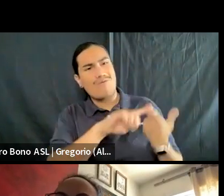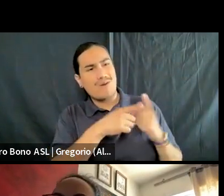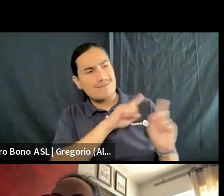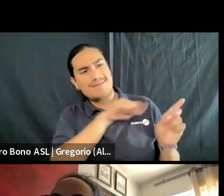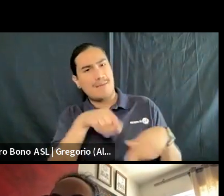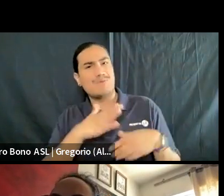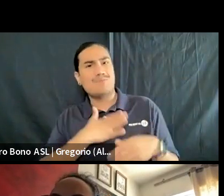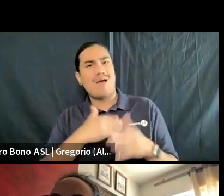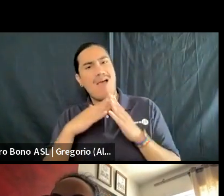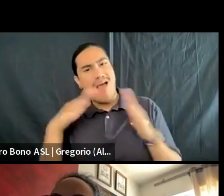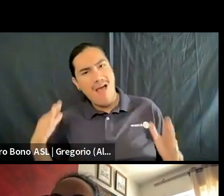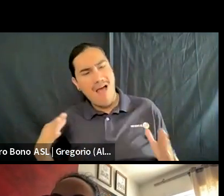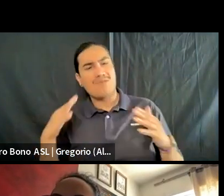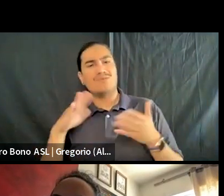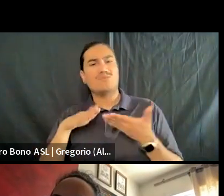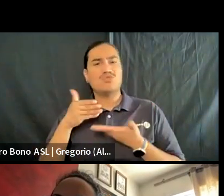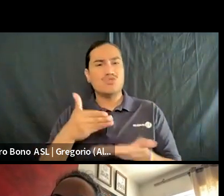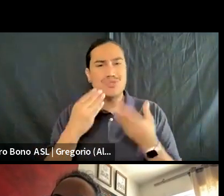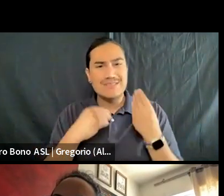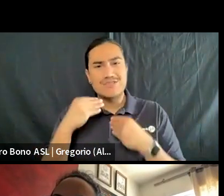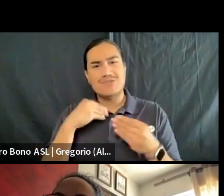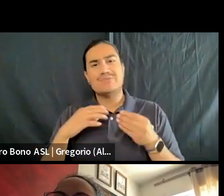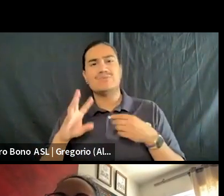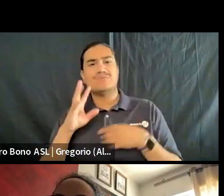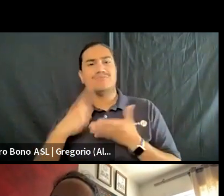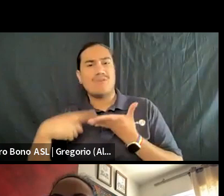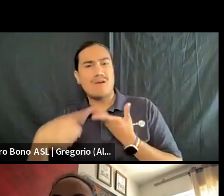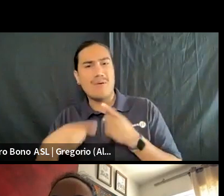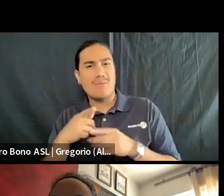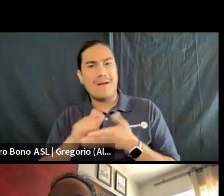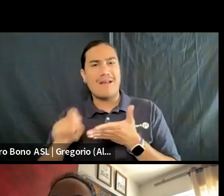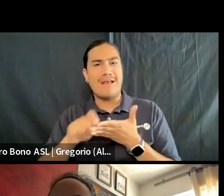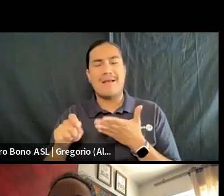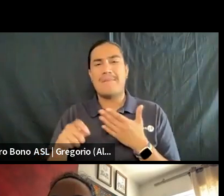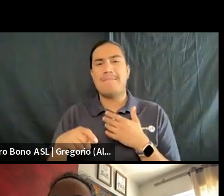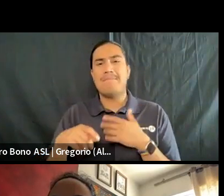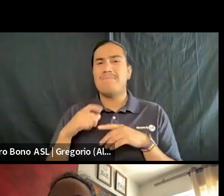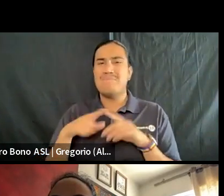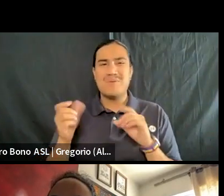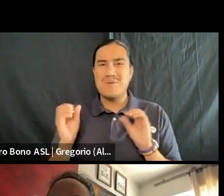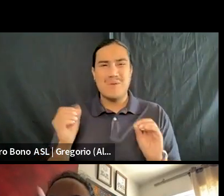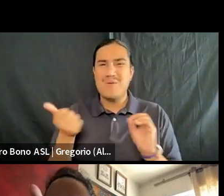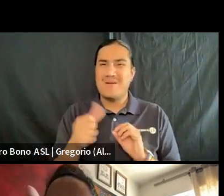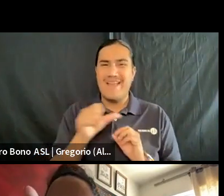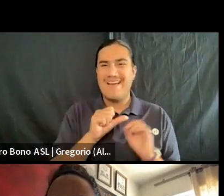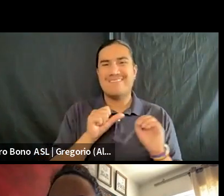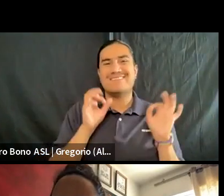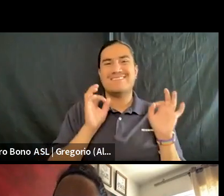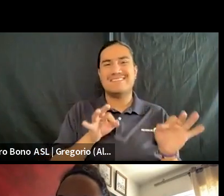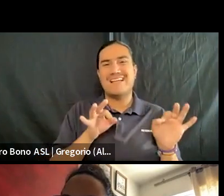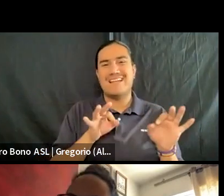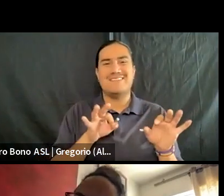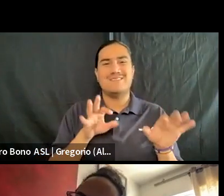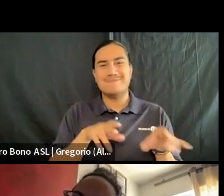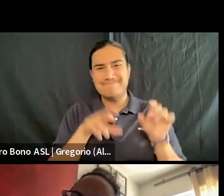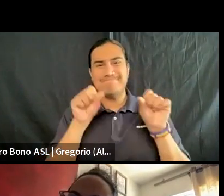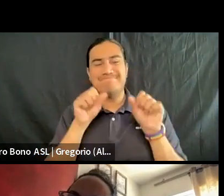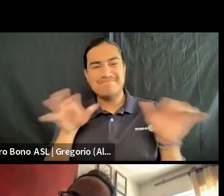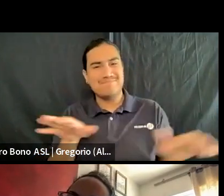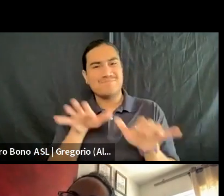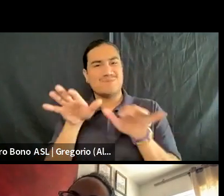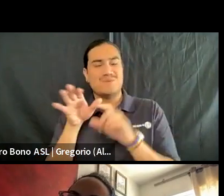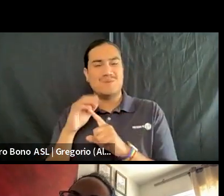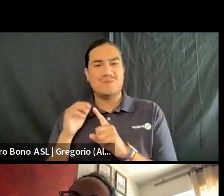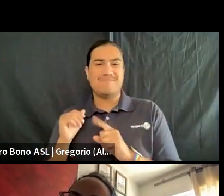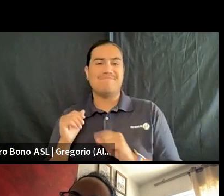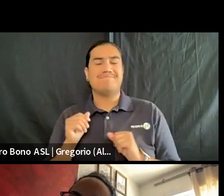to the house, we'll cook dinner, we'll talk about writing. But no one else took this on. You know, like people said,